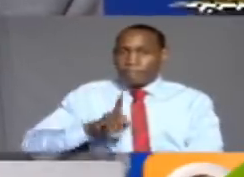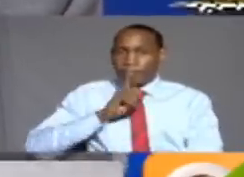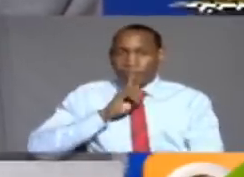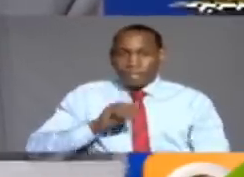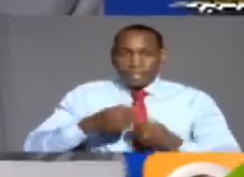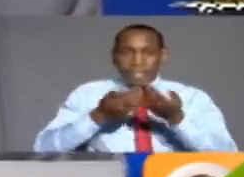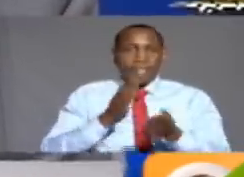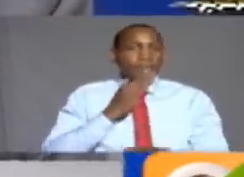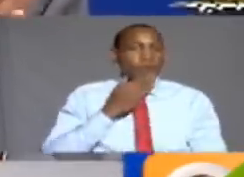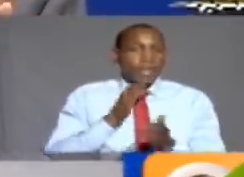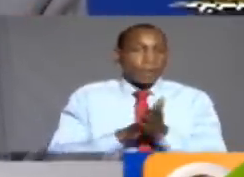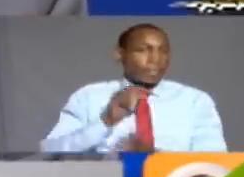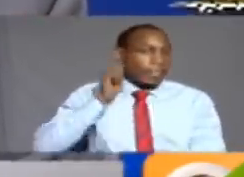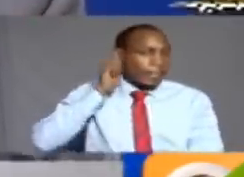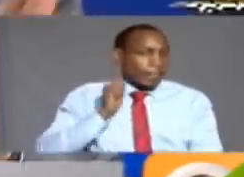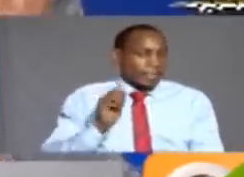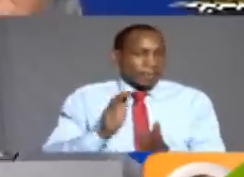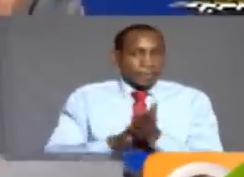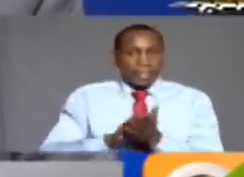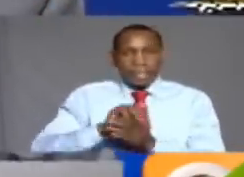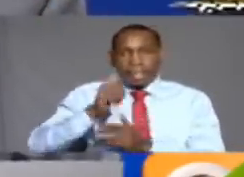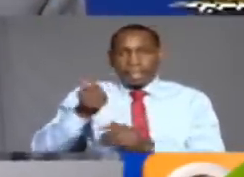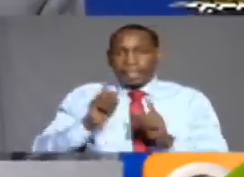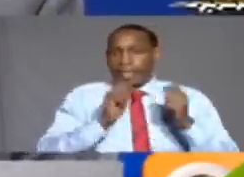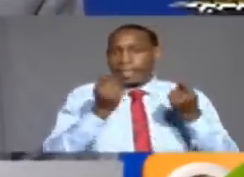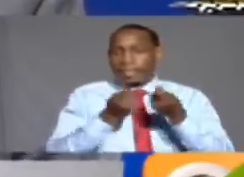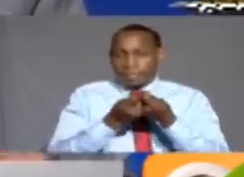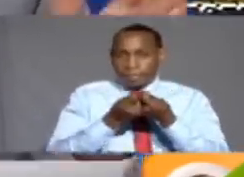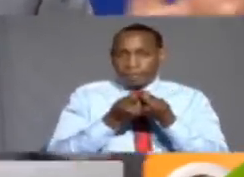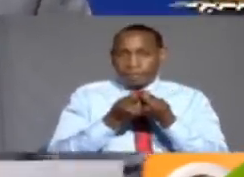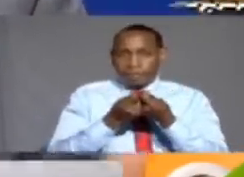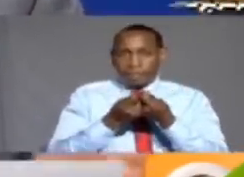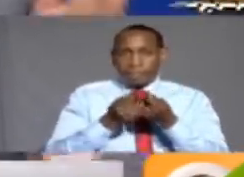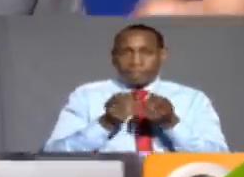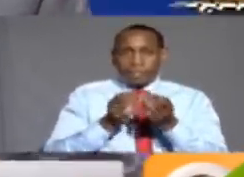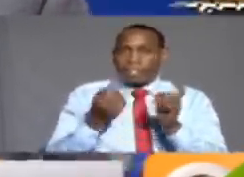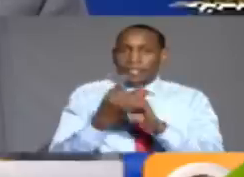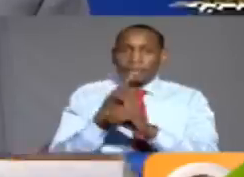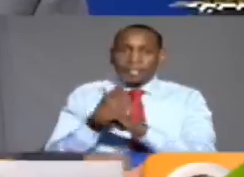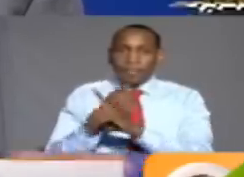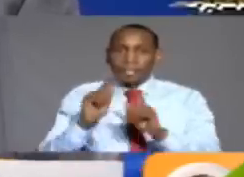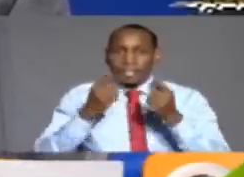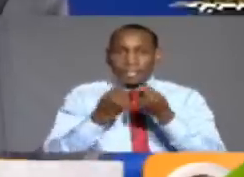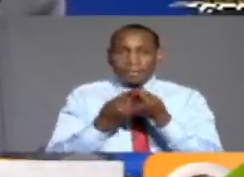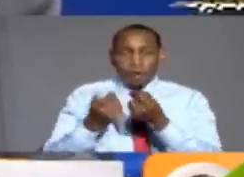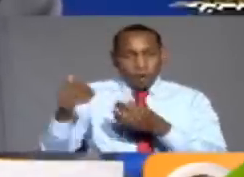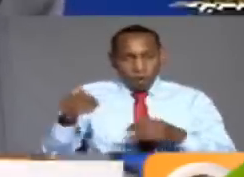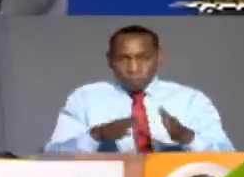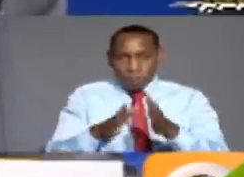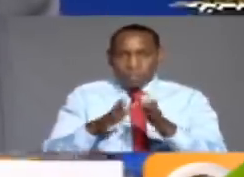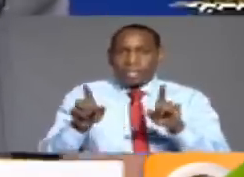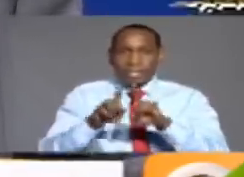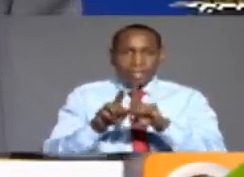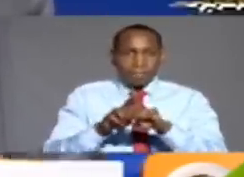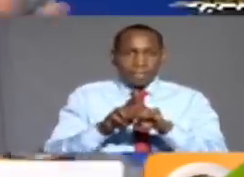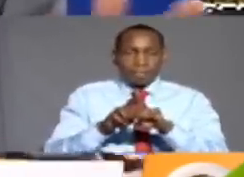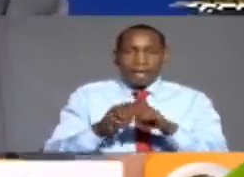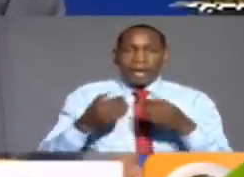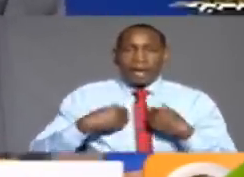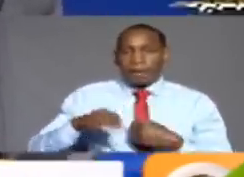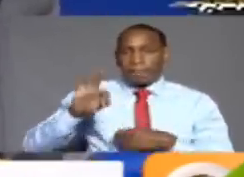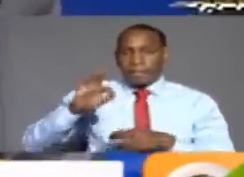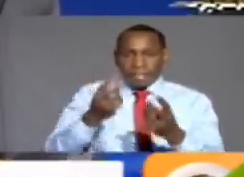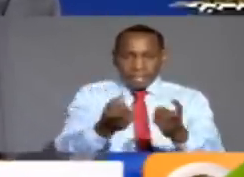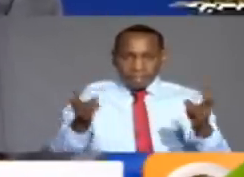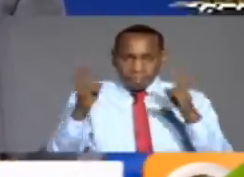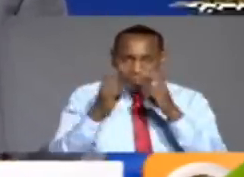the Ruyas and the Masais and the Elmoros and the Gems, yeah, and the Rendires and the Boranas time to come and also be had three people